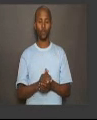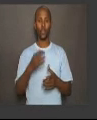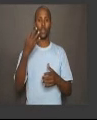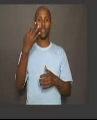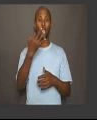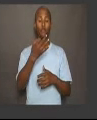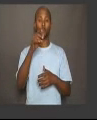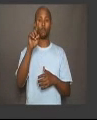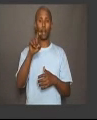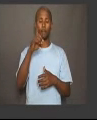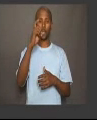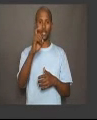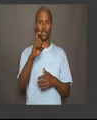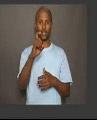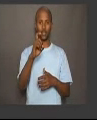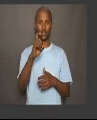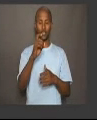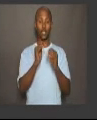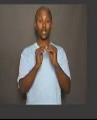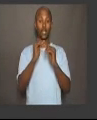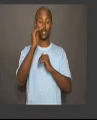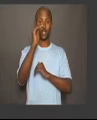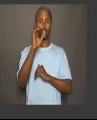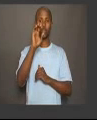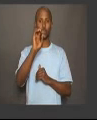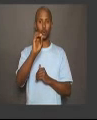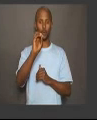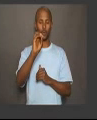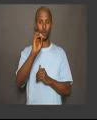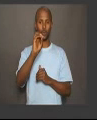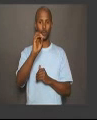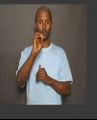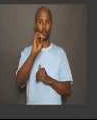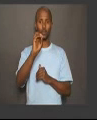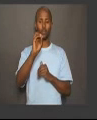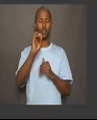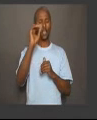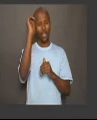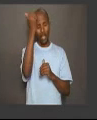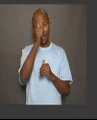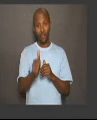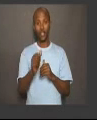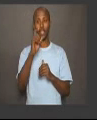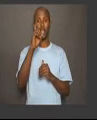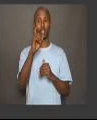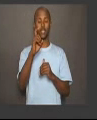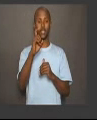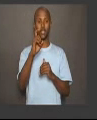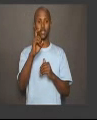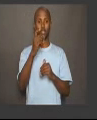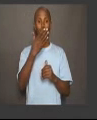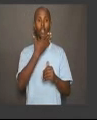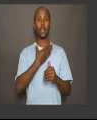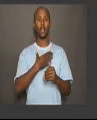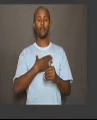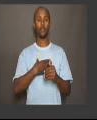f prime of x is greater than 0 for every x that is